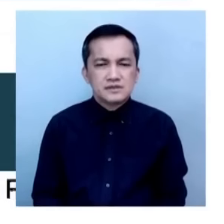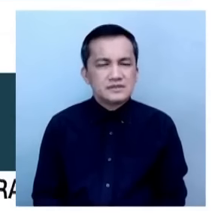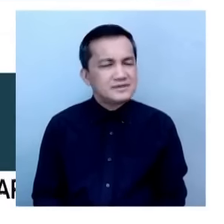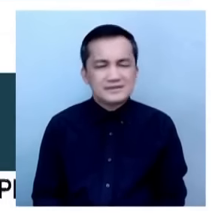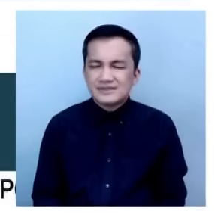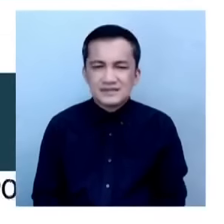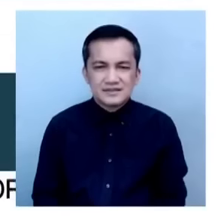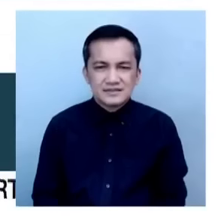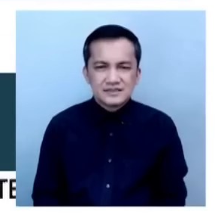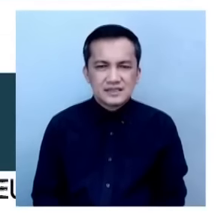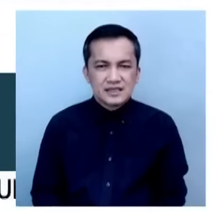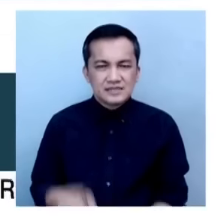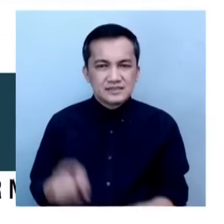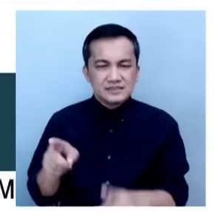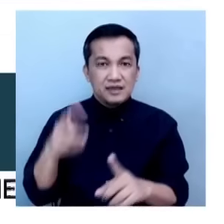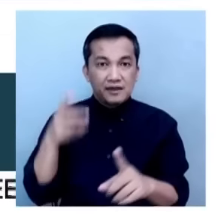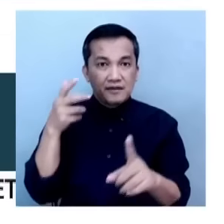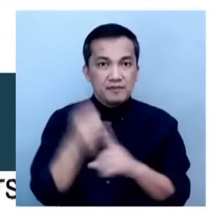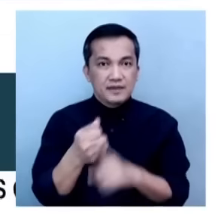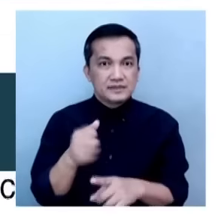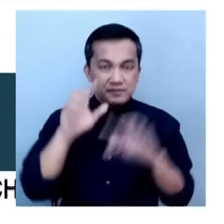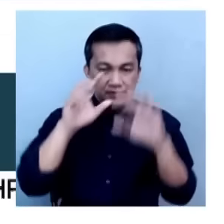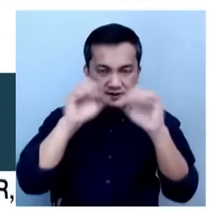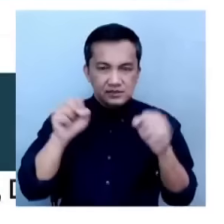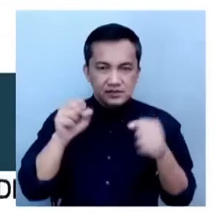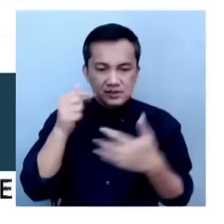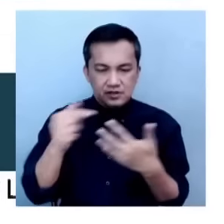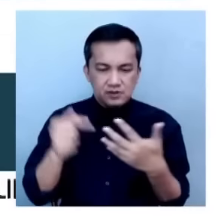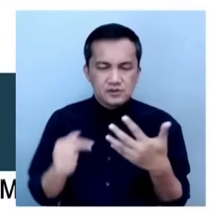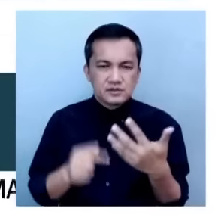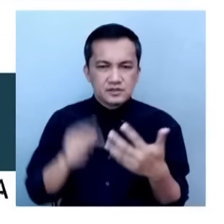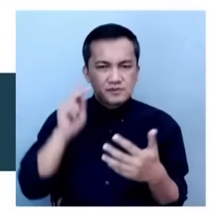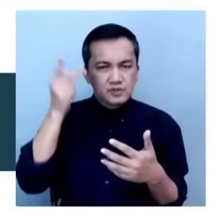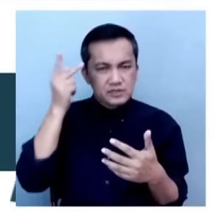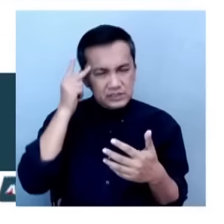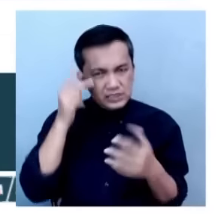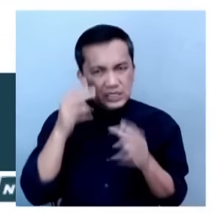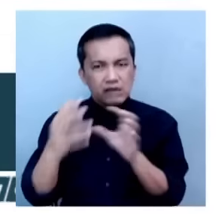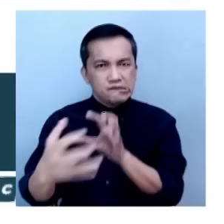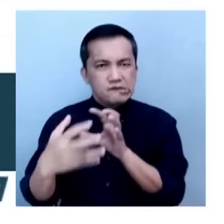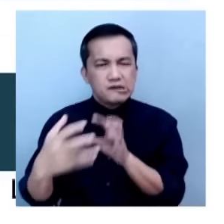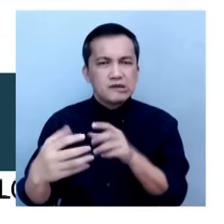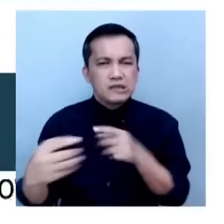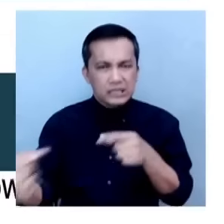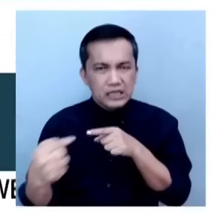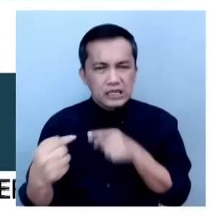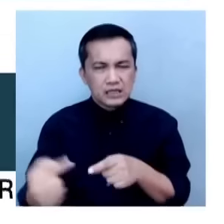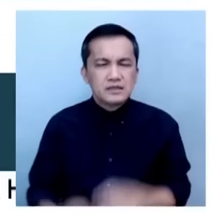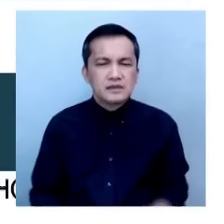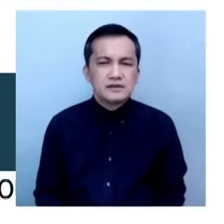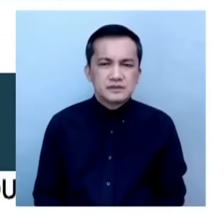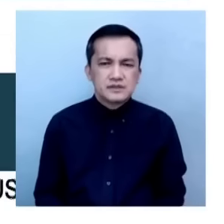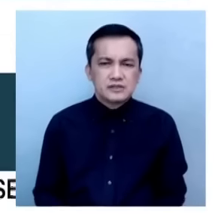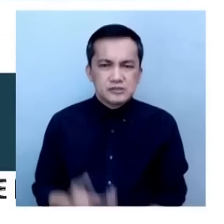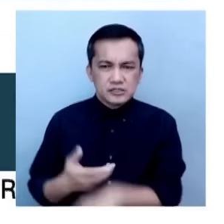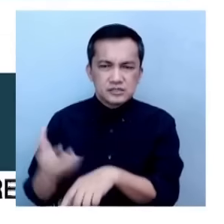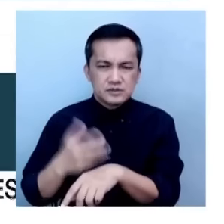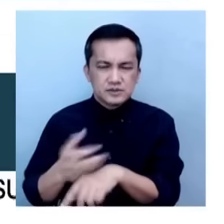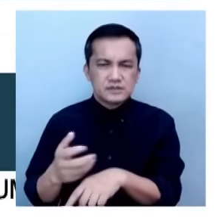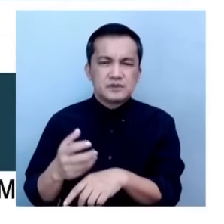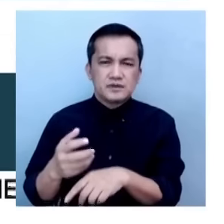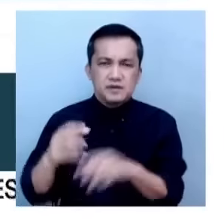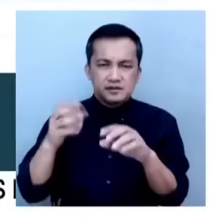It's hitting the president already. No, all of these political bickerings, the attacks from former President